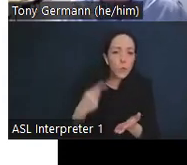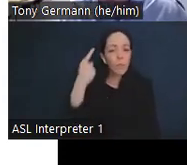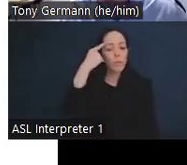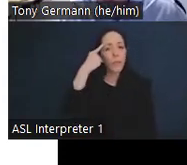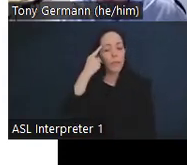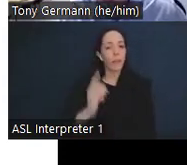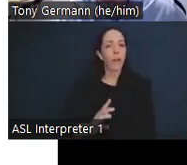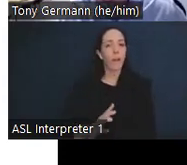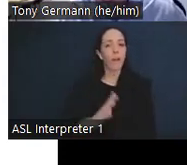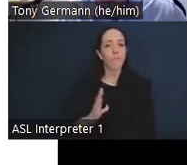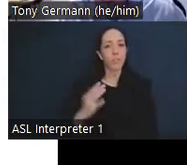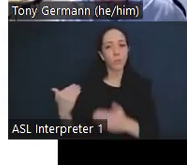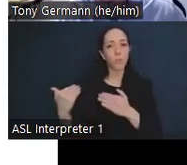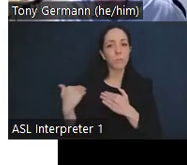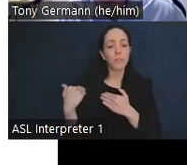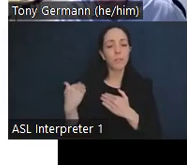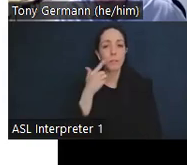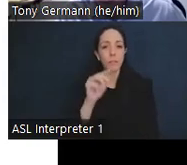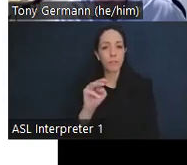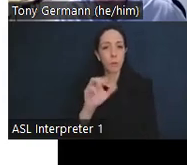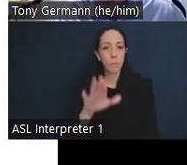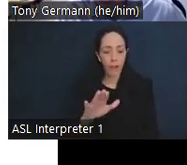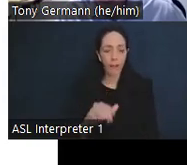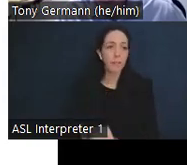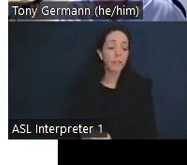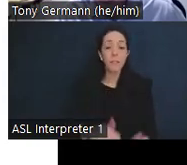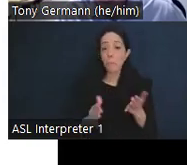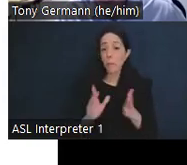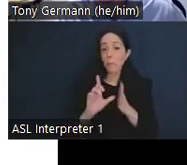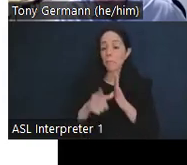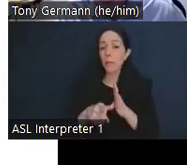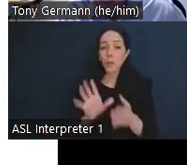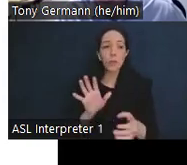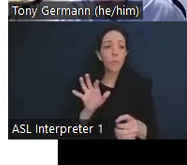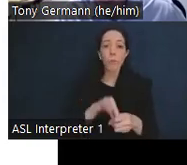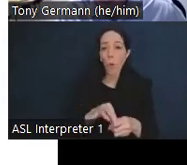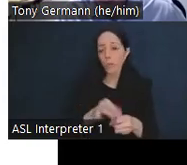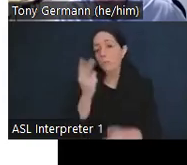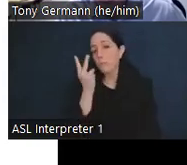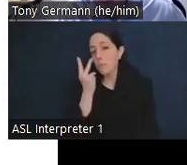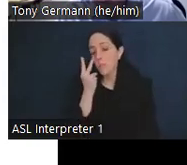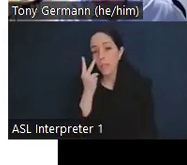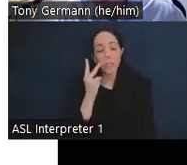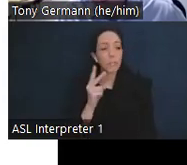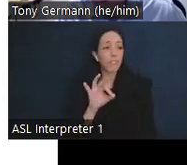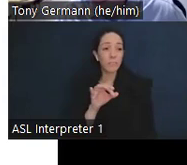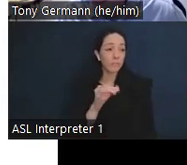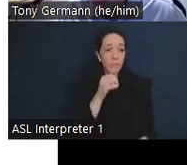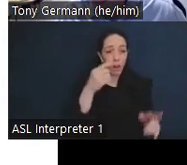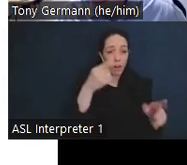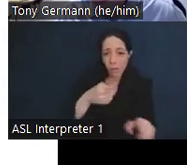may decide to vote on this definition if we have a clear consensus. If not, we can defer for future